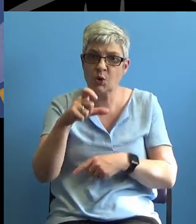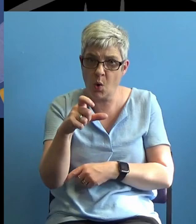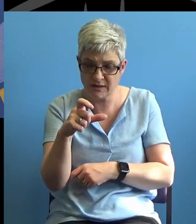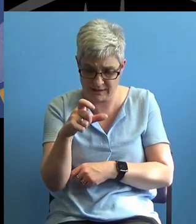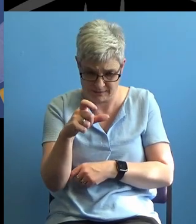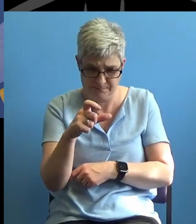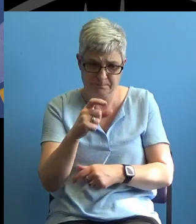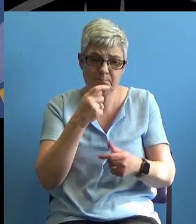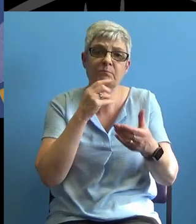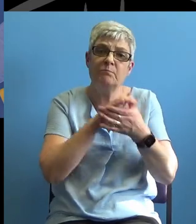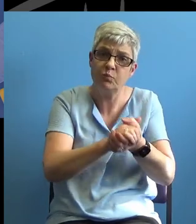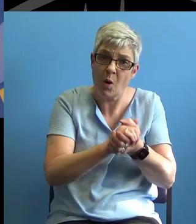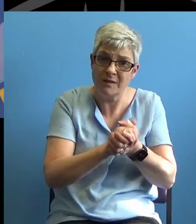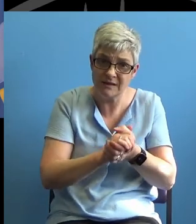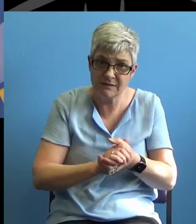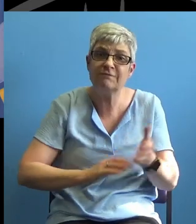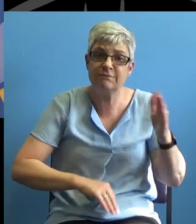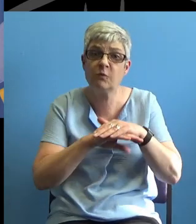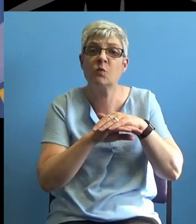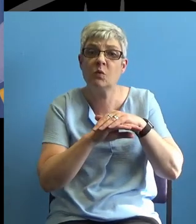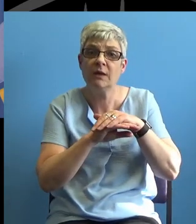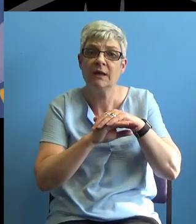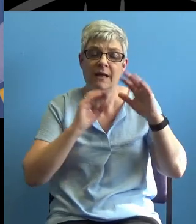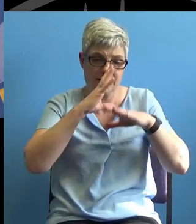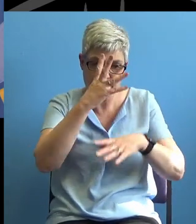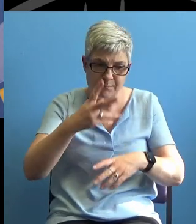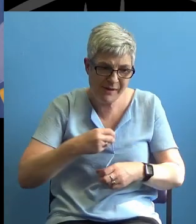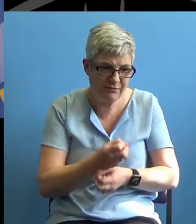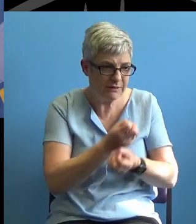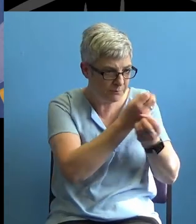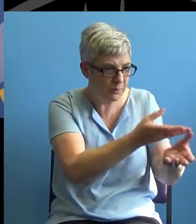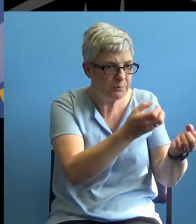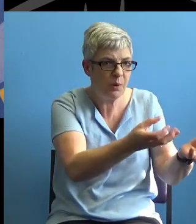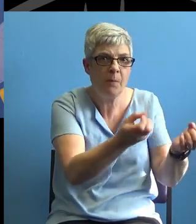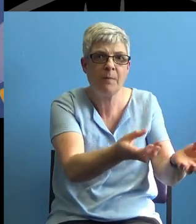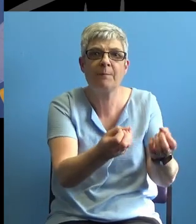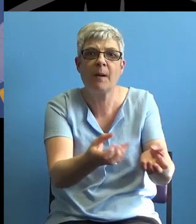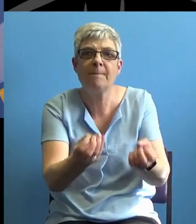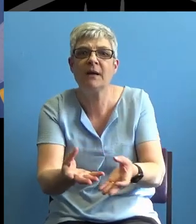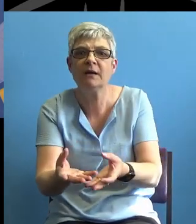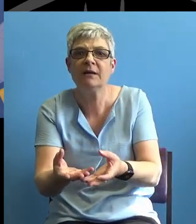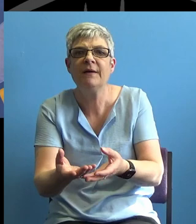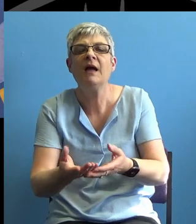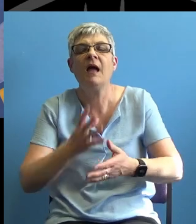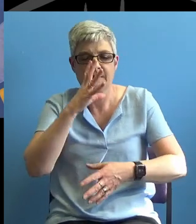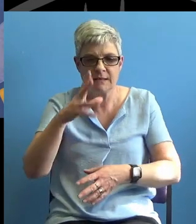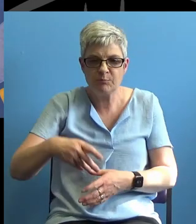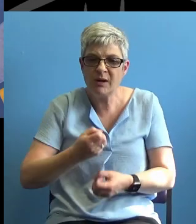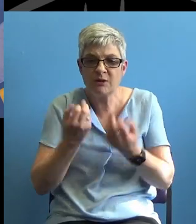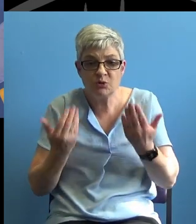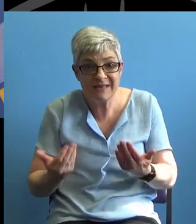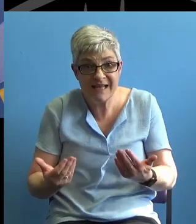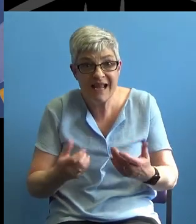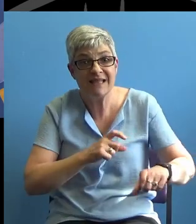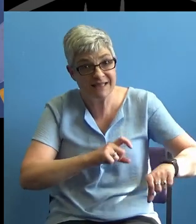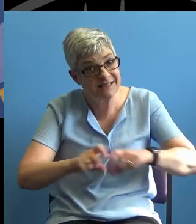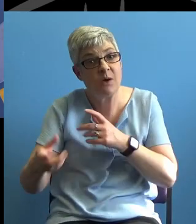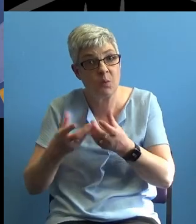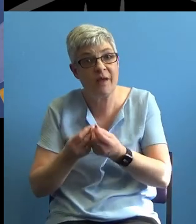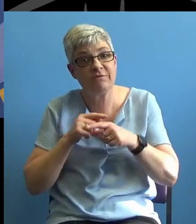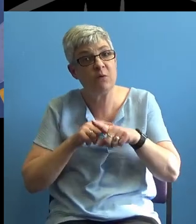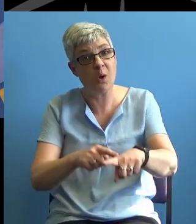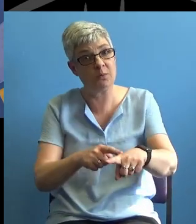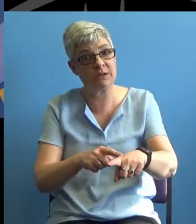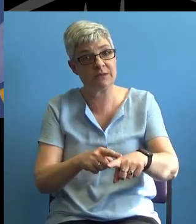that promise was fulfilled when the Spirit came upon Jesus' followers. And the Spirit today is still with Jesus' followers. You cannot be